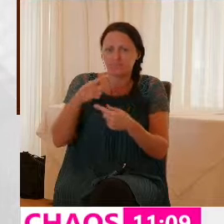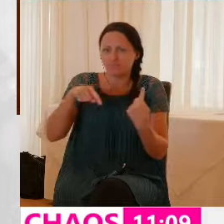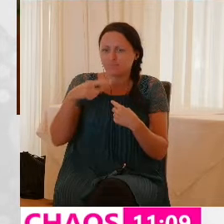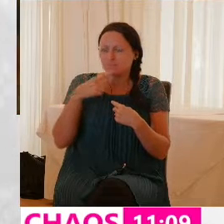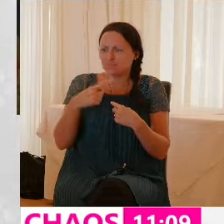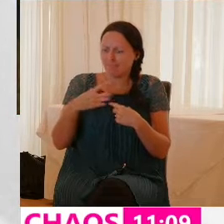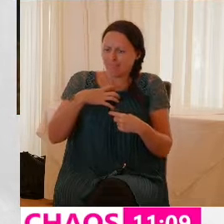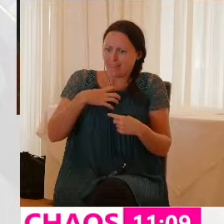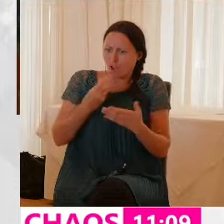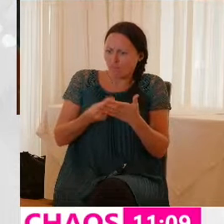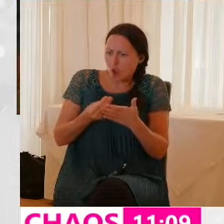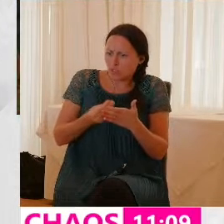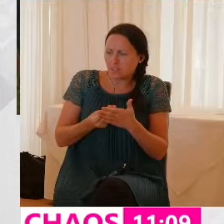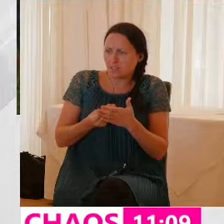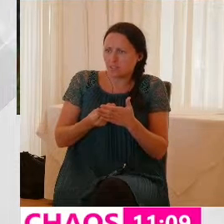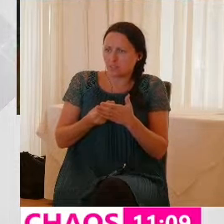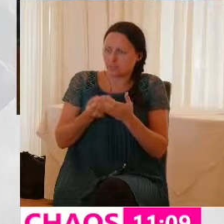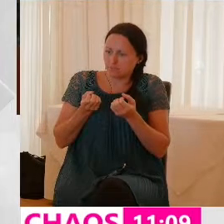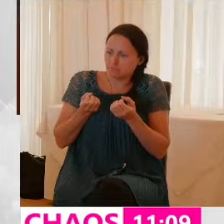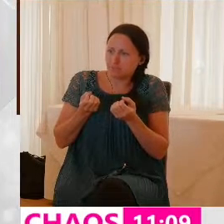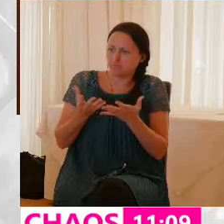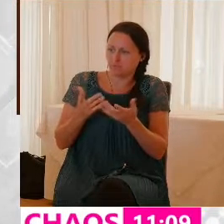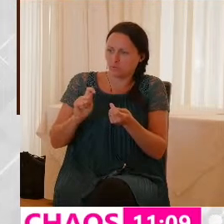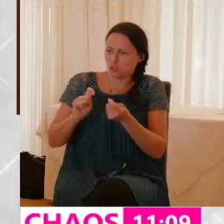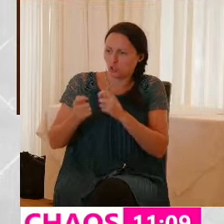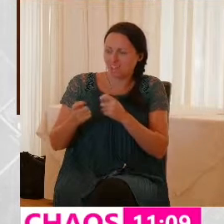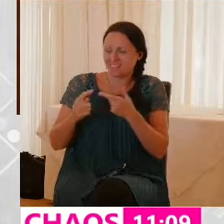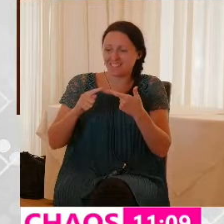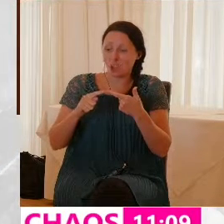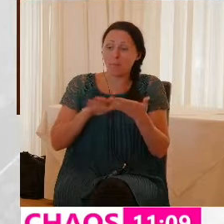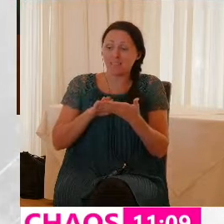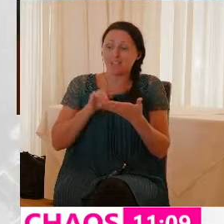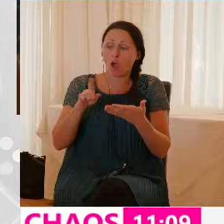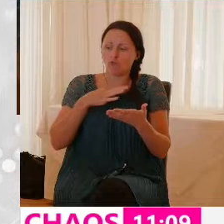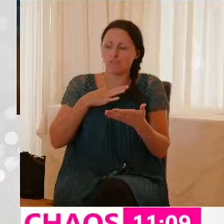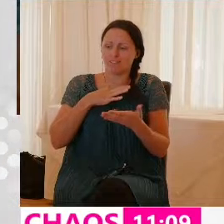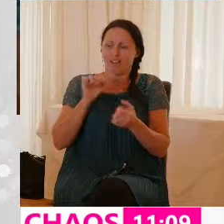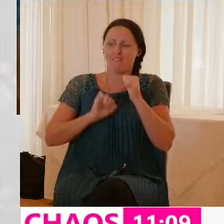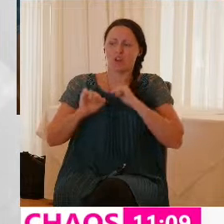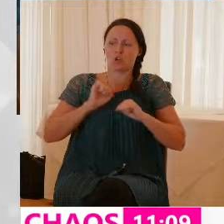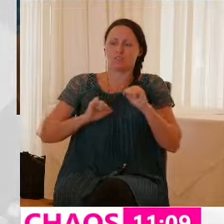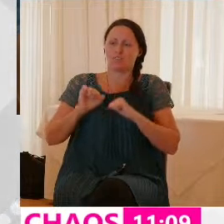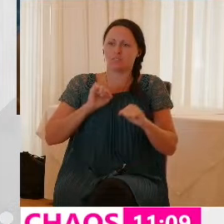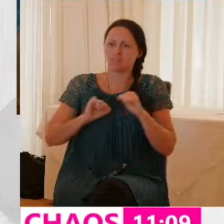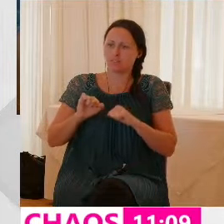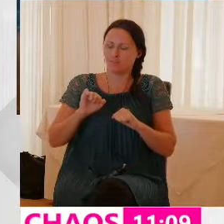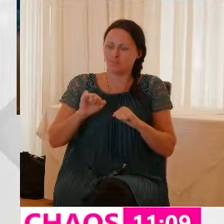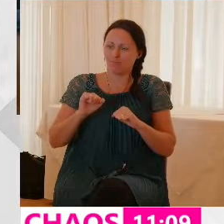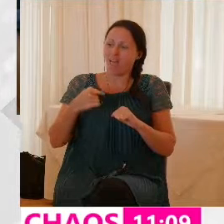to what? They were telling that we are risk aversive. Like, I see the reasonable